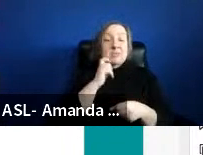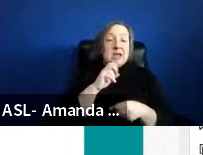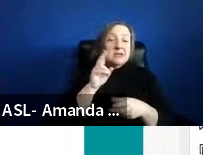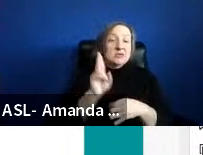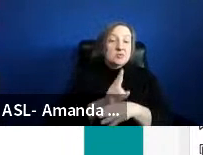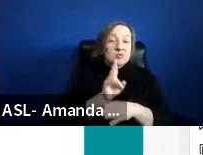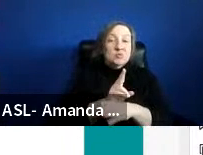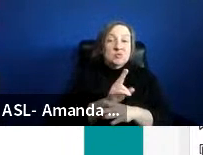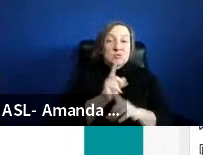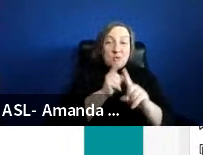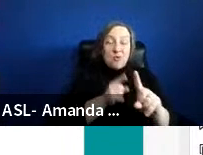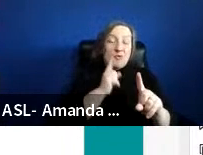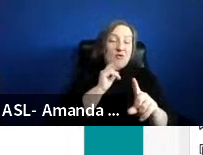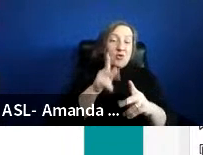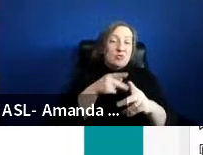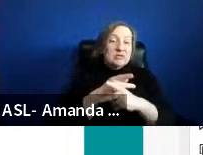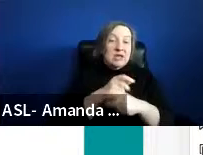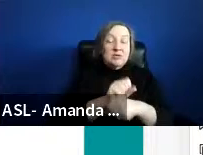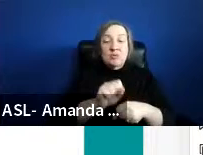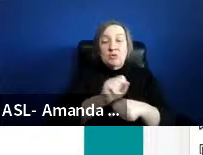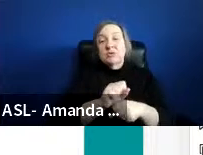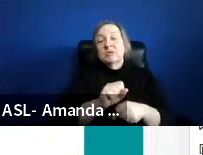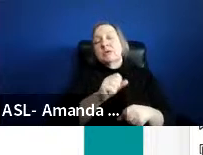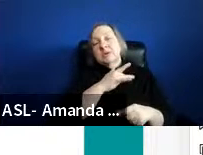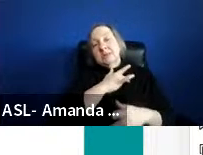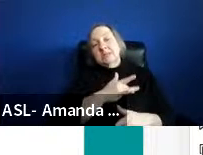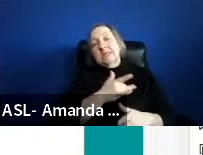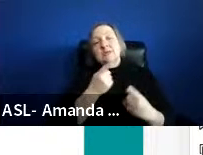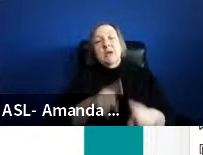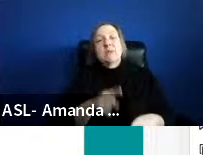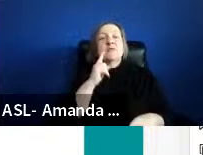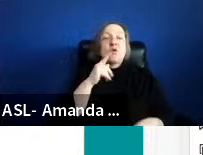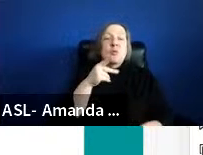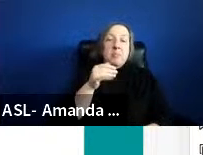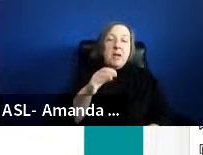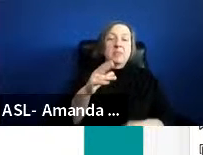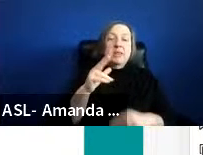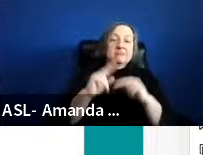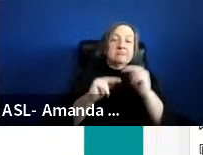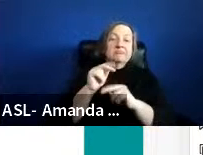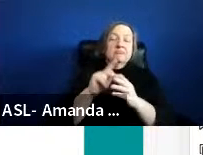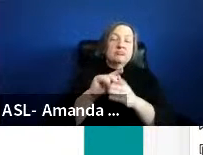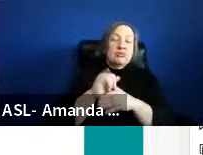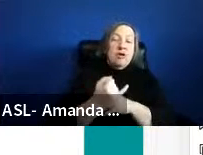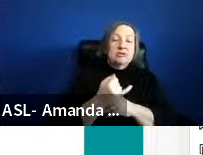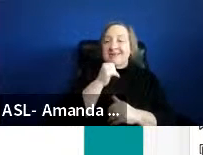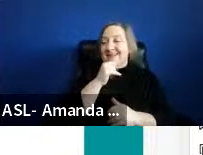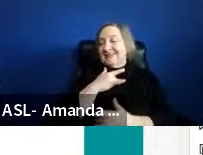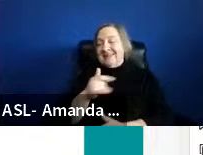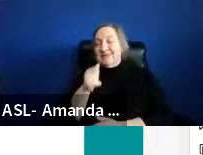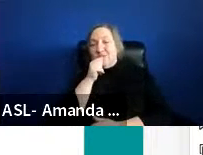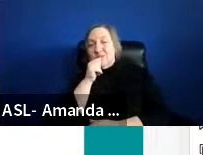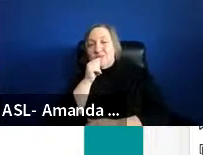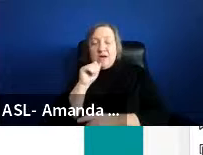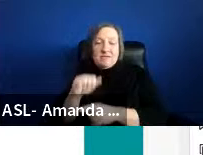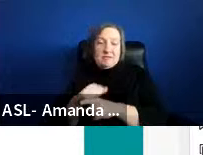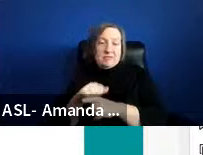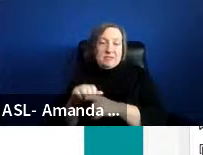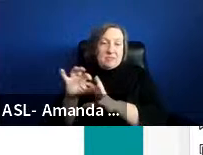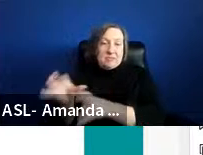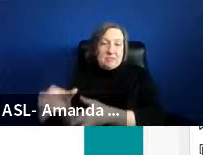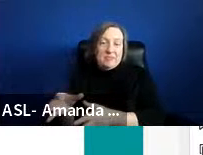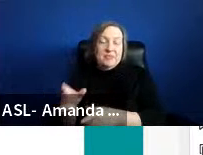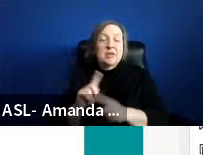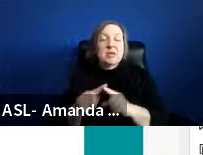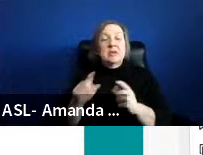these types of workers primarily exist for public capital projects and are rarely present in the private market. But it doesn't